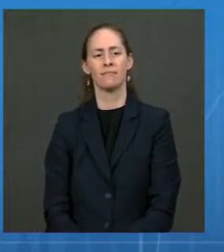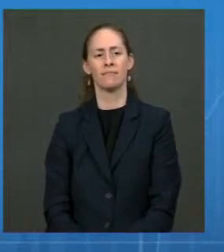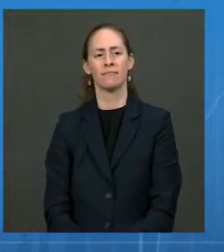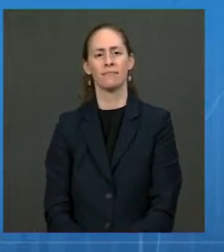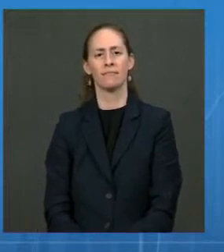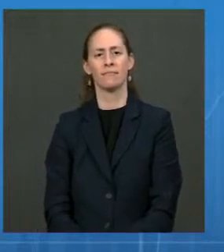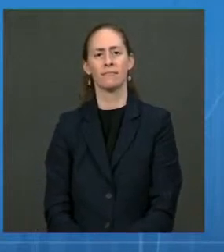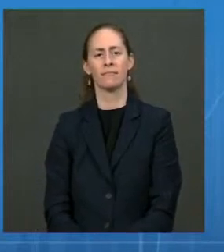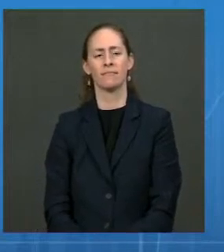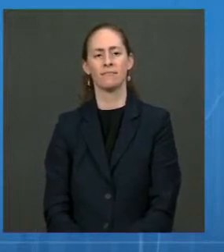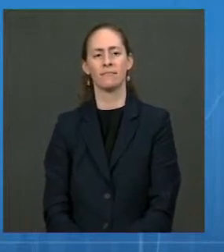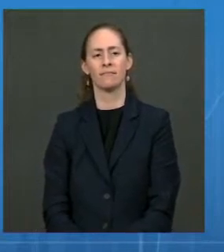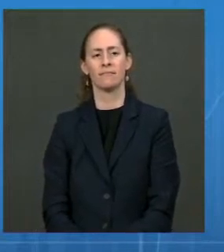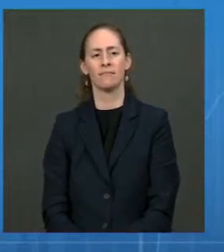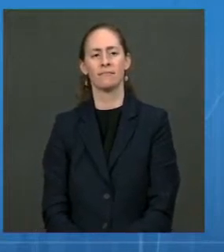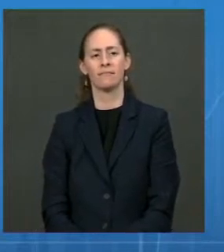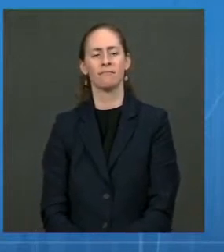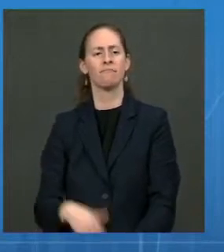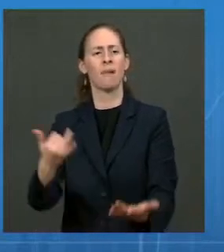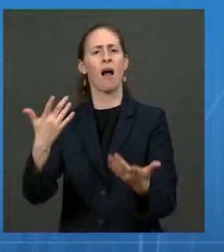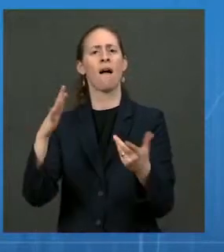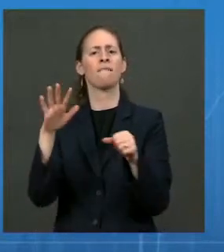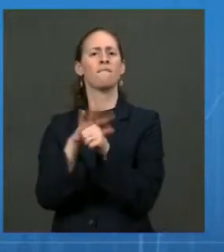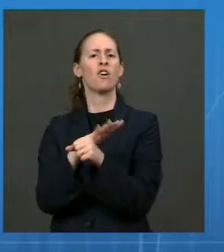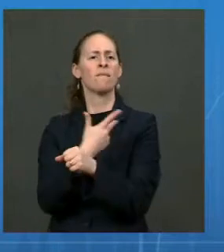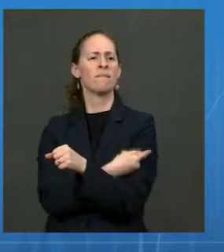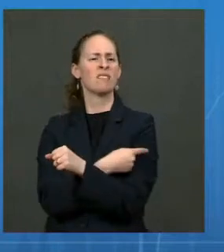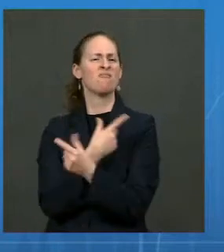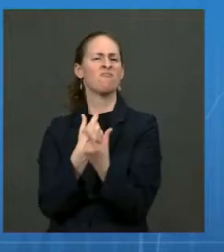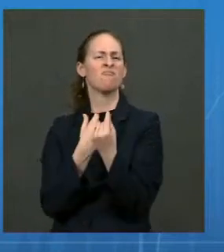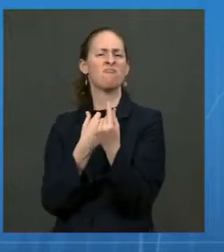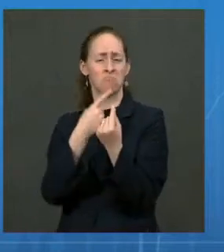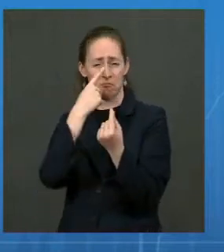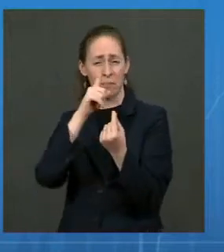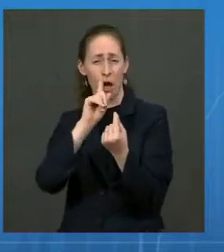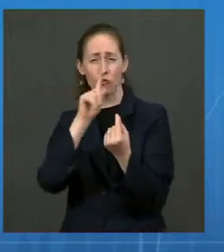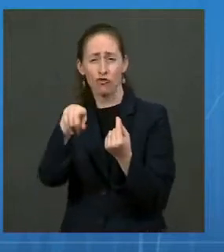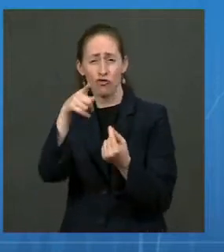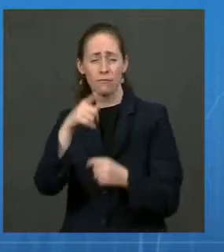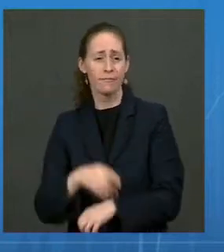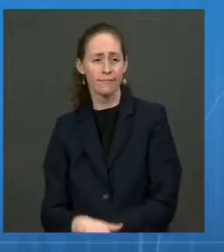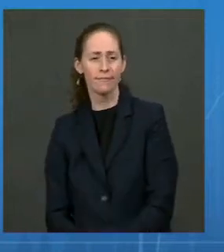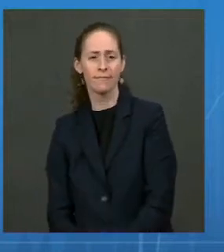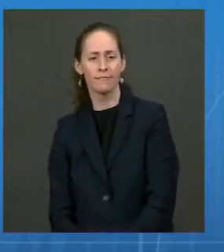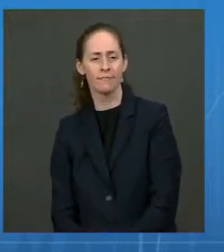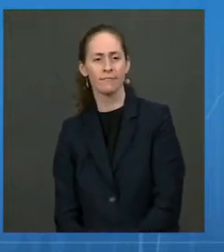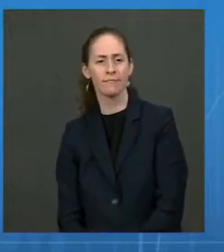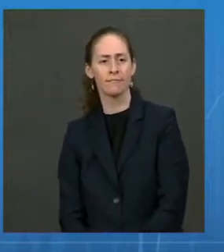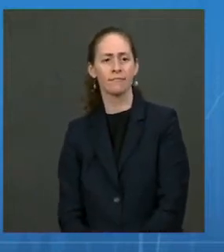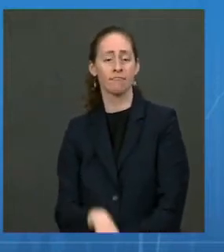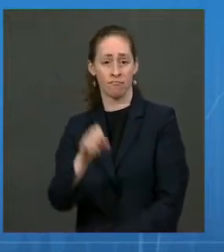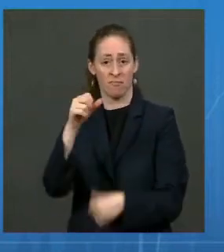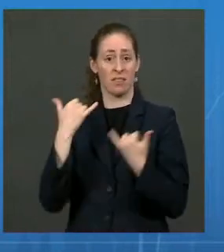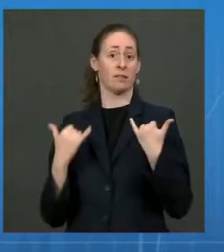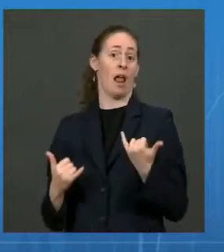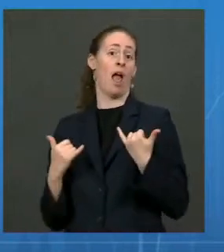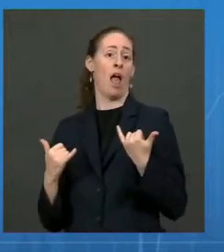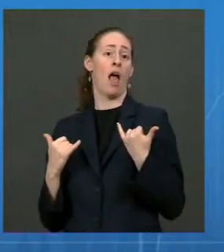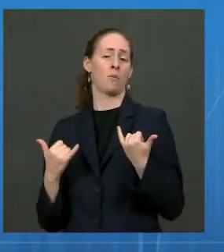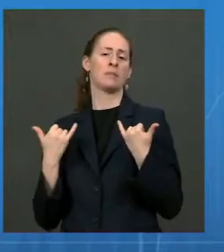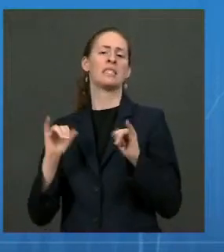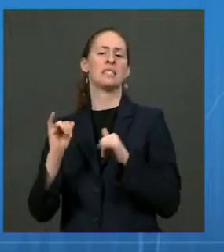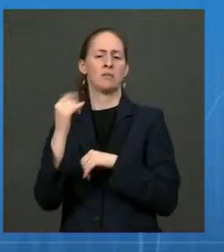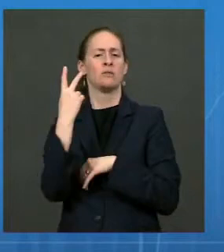of fully vaccinated. Yeah, great, thank you. So the definition of fully vaccinated is 2 doses of a Moderna or a